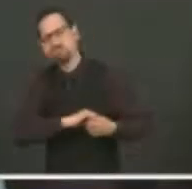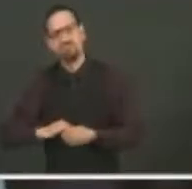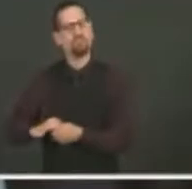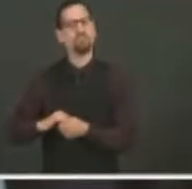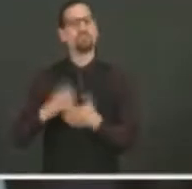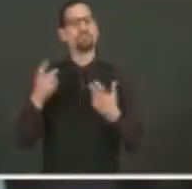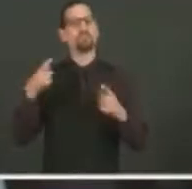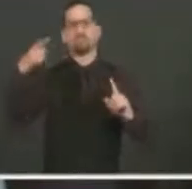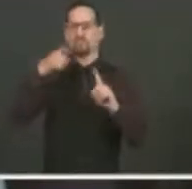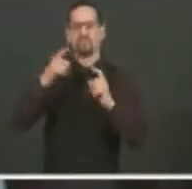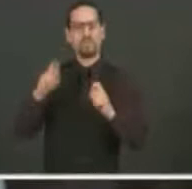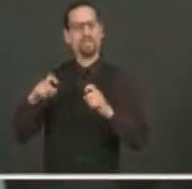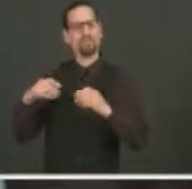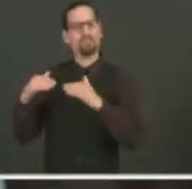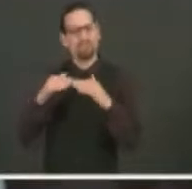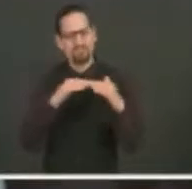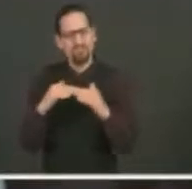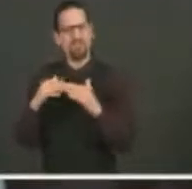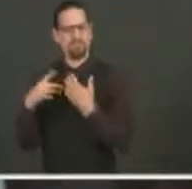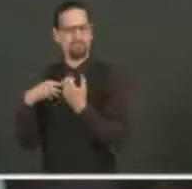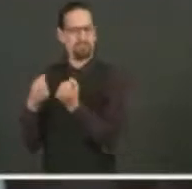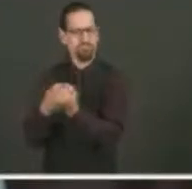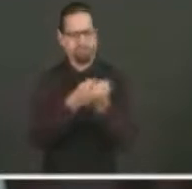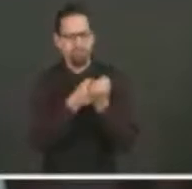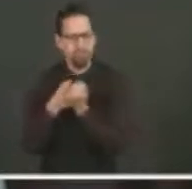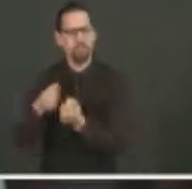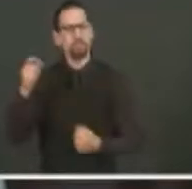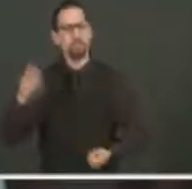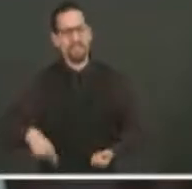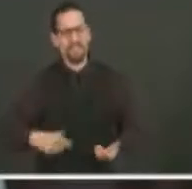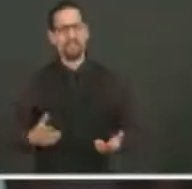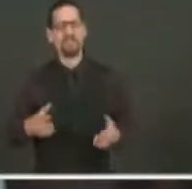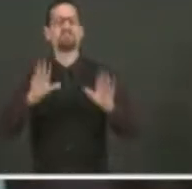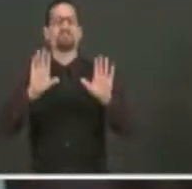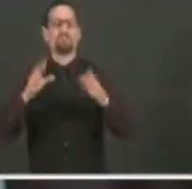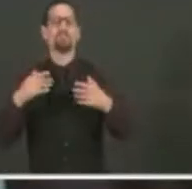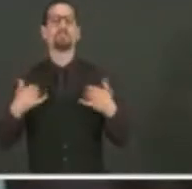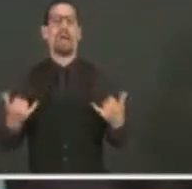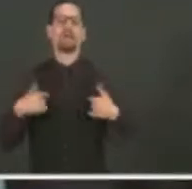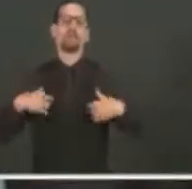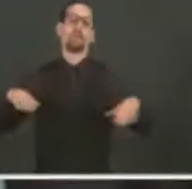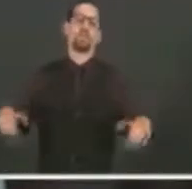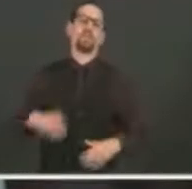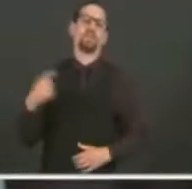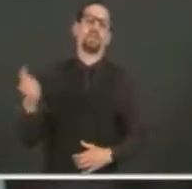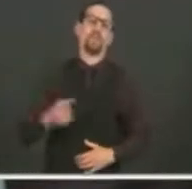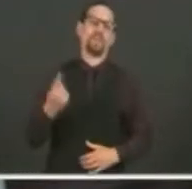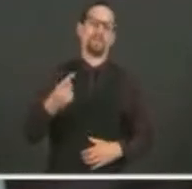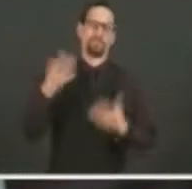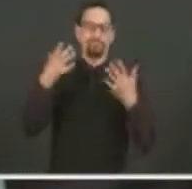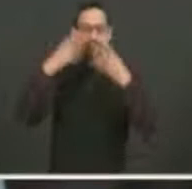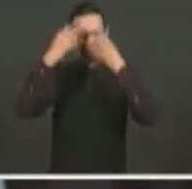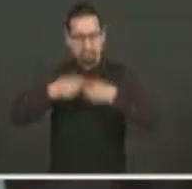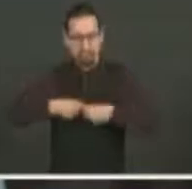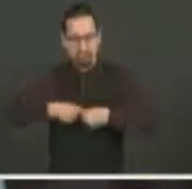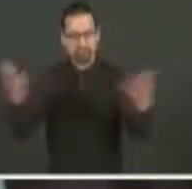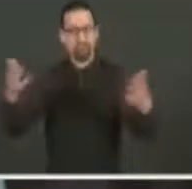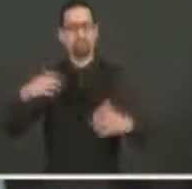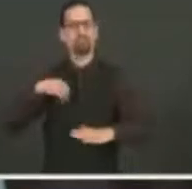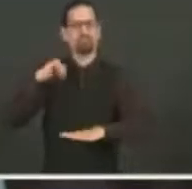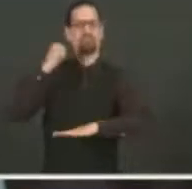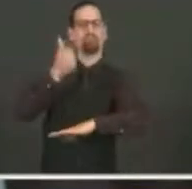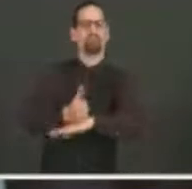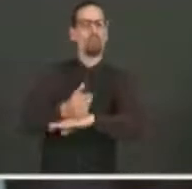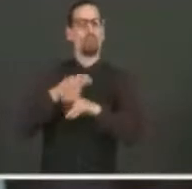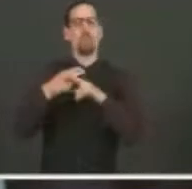neighbors. So we're going to do something about it. And today I'm excited to announce the launch of the We Are One